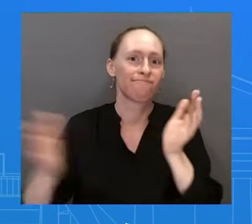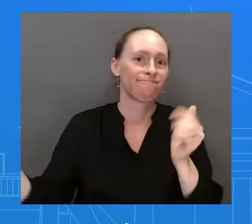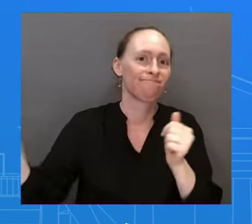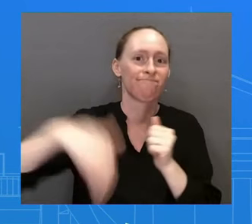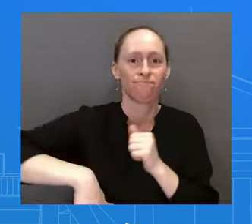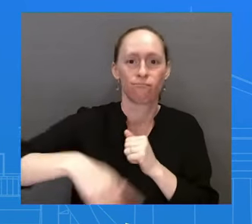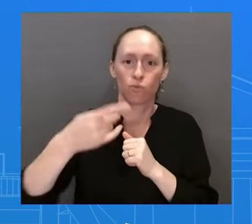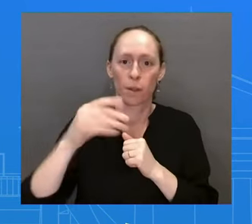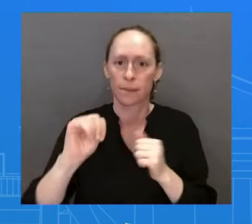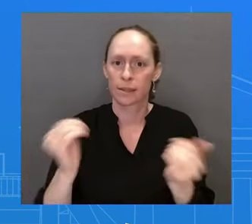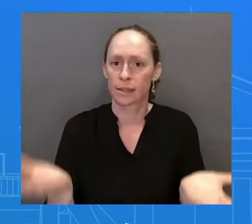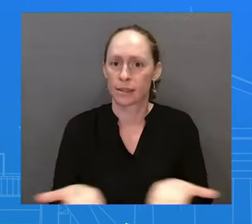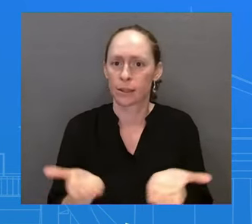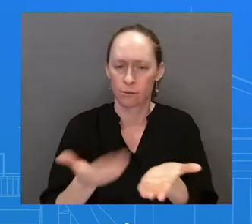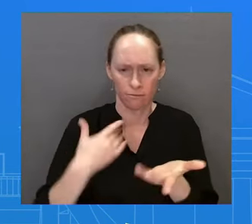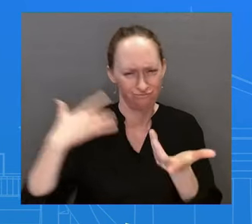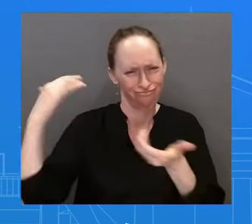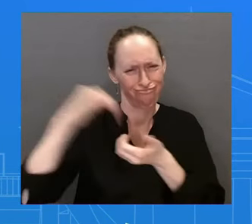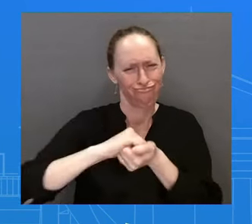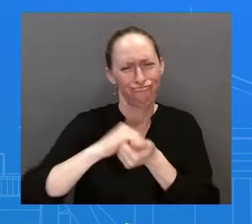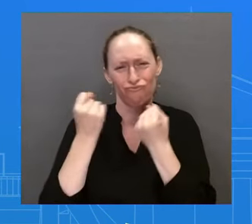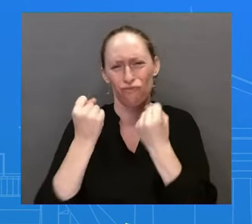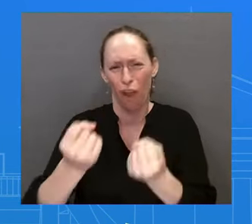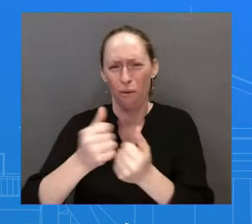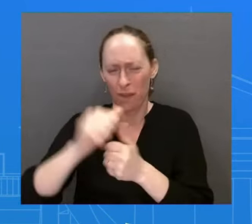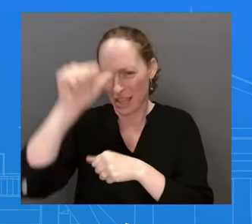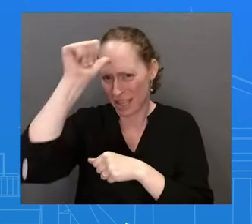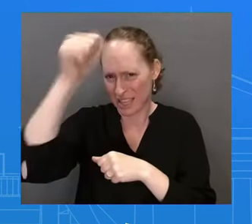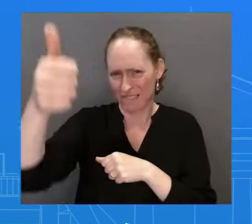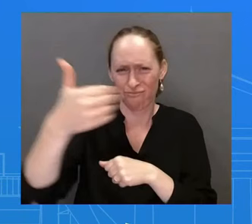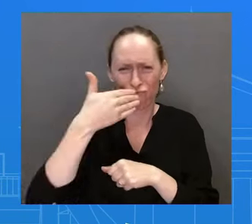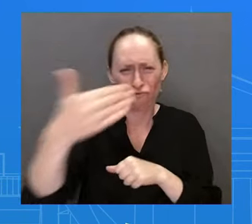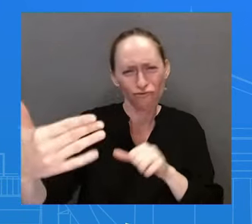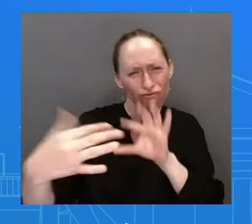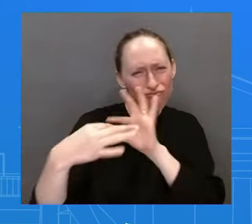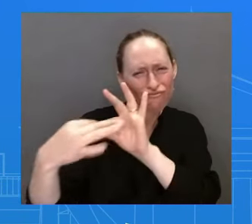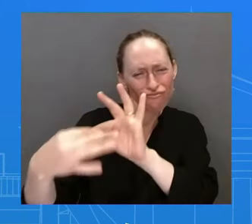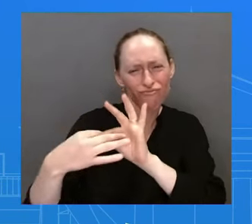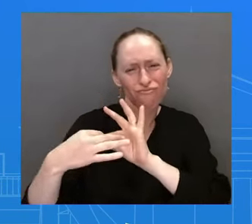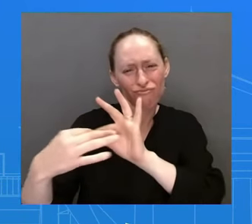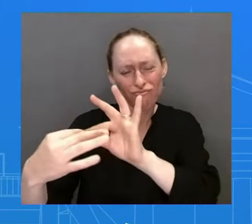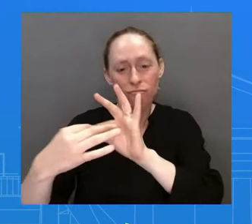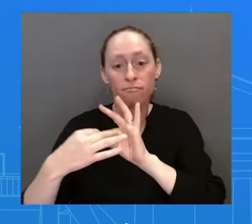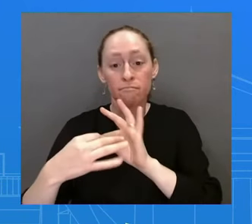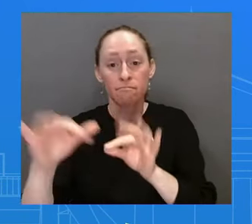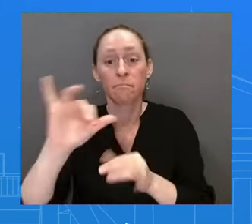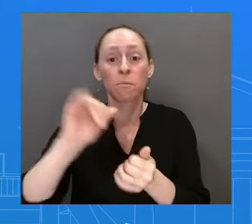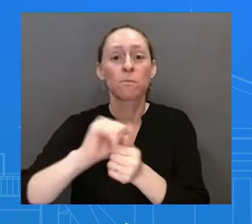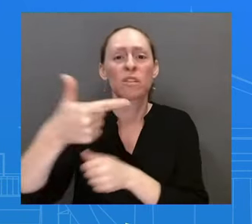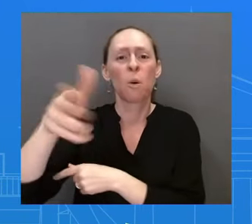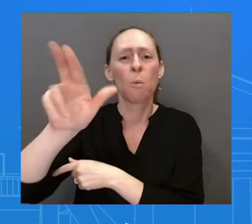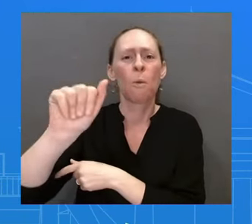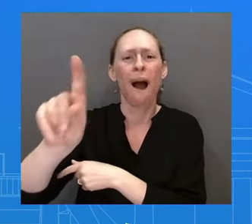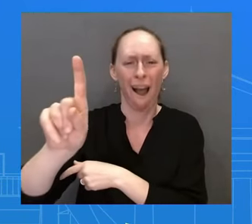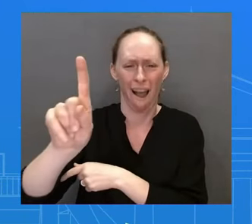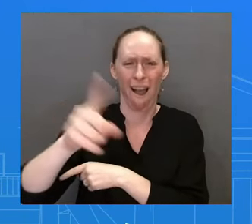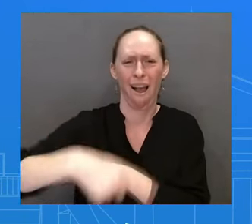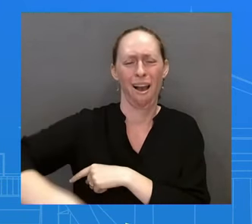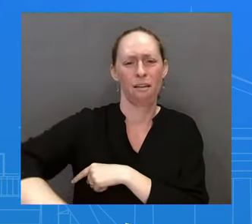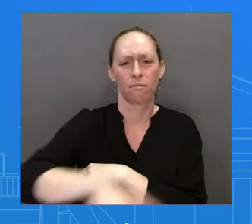terrific cooperation inside the Quad. Across the Indo-Pacific with India. There's a lot to talk about. We're looking forward to the